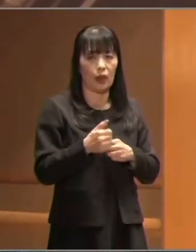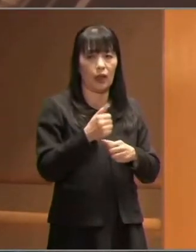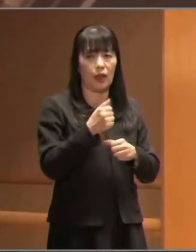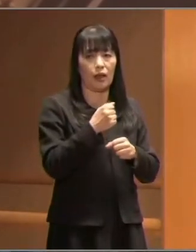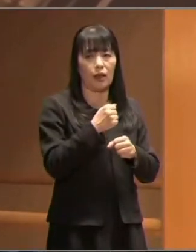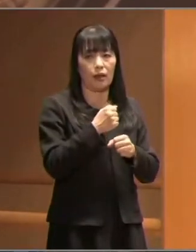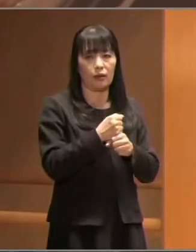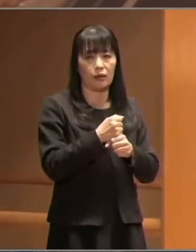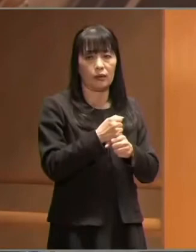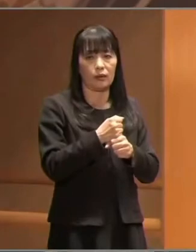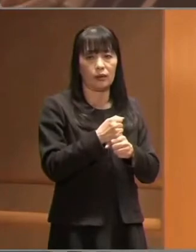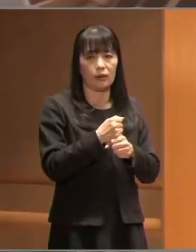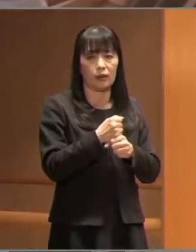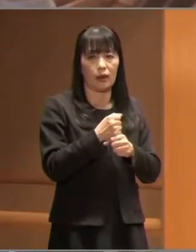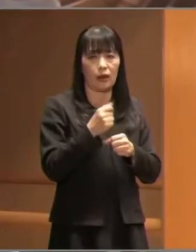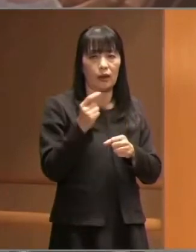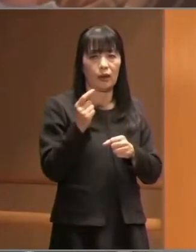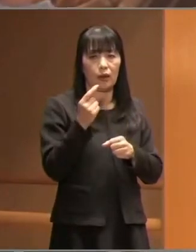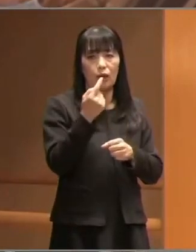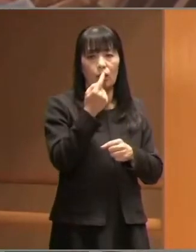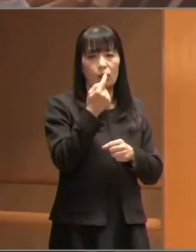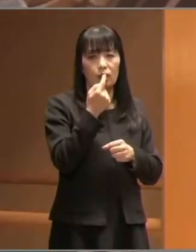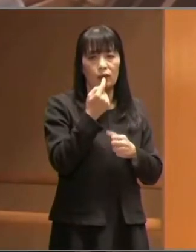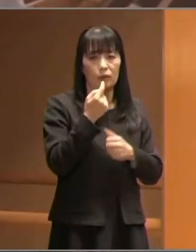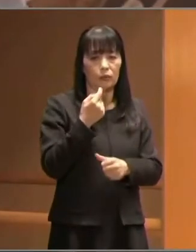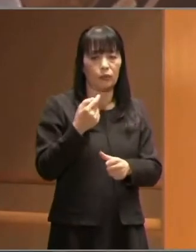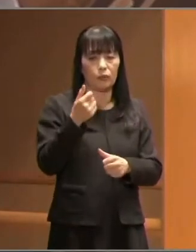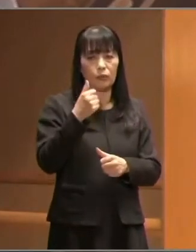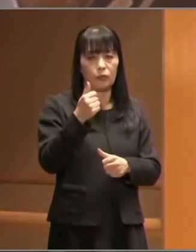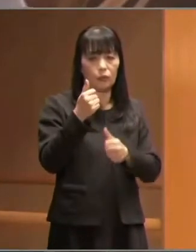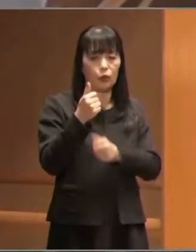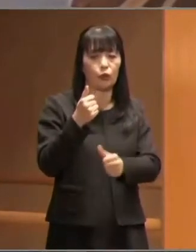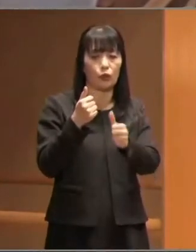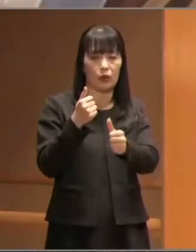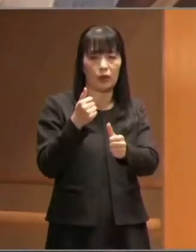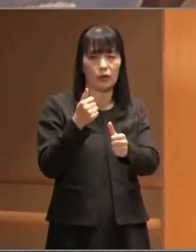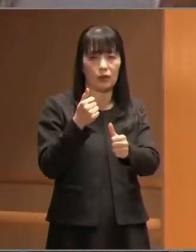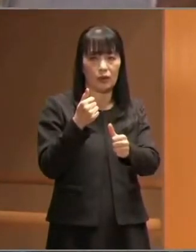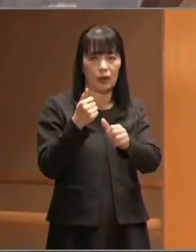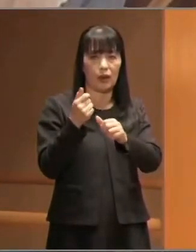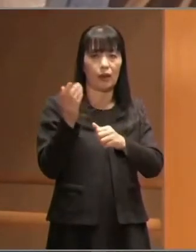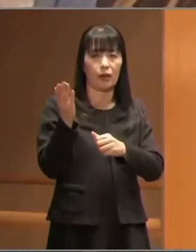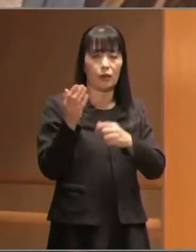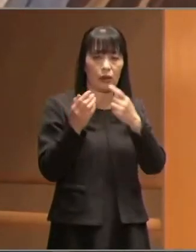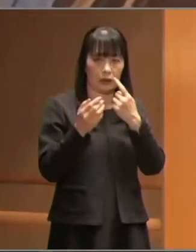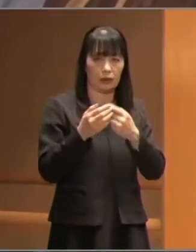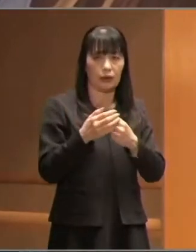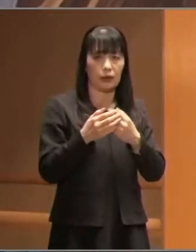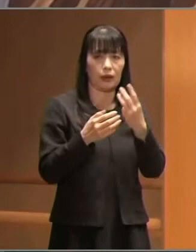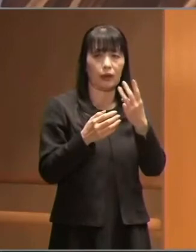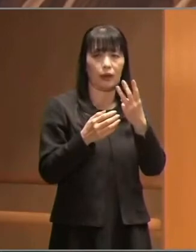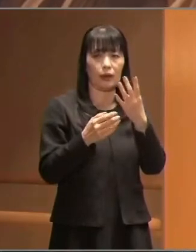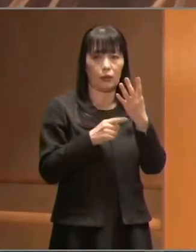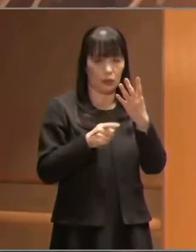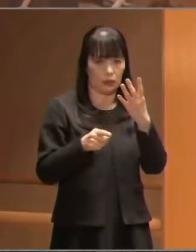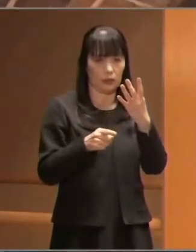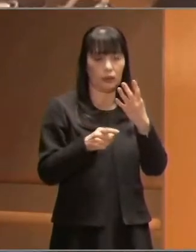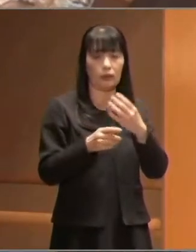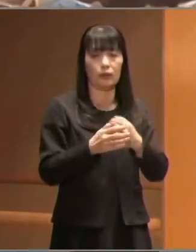And we made this paper in Nantes, France, and my son is beside me. And